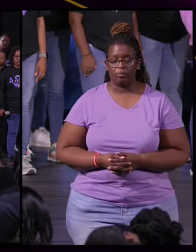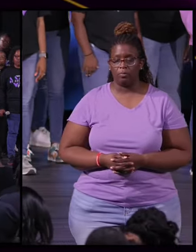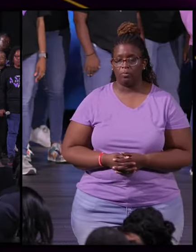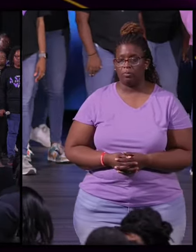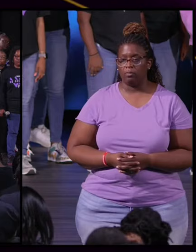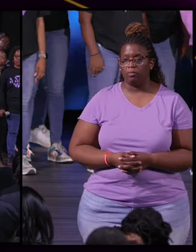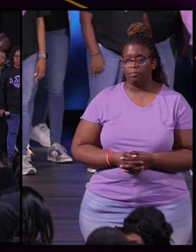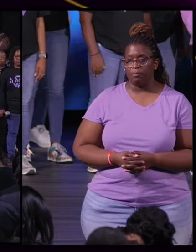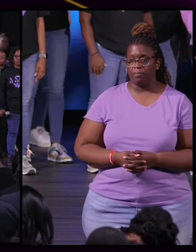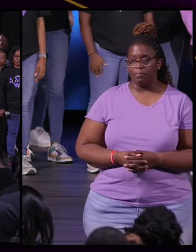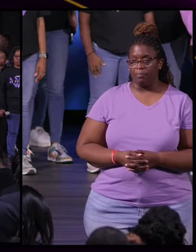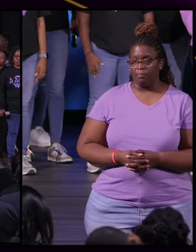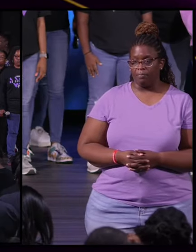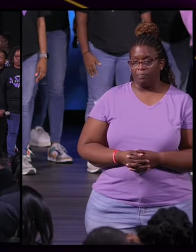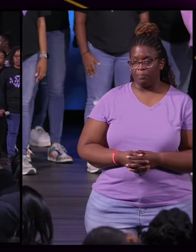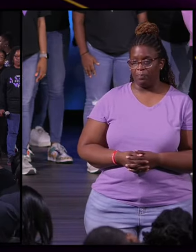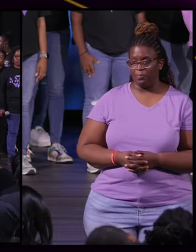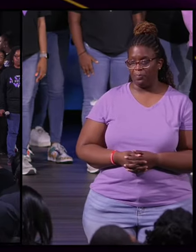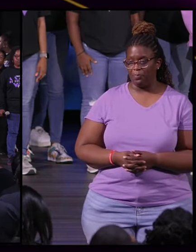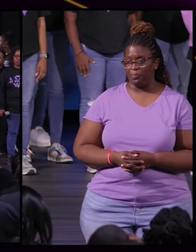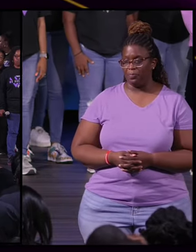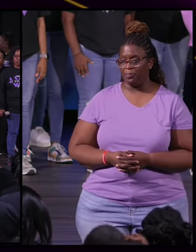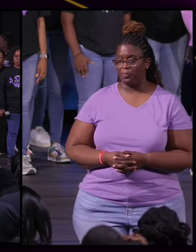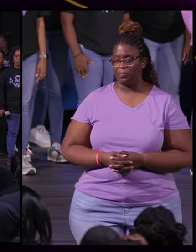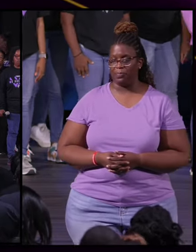If all hearts are prepared.